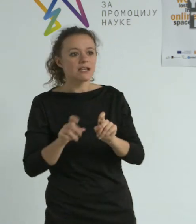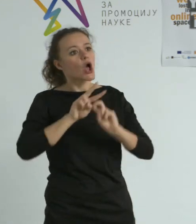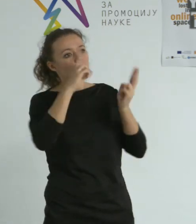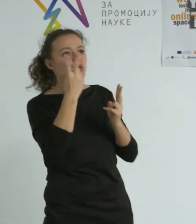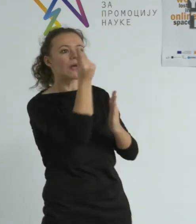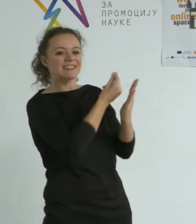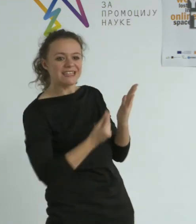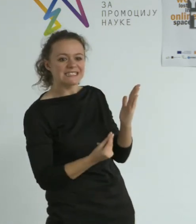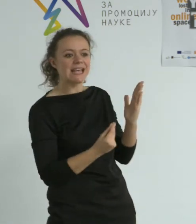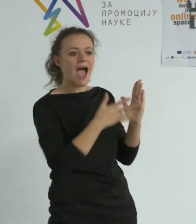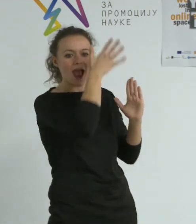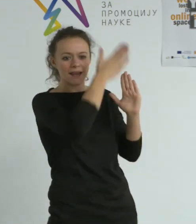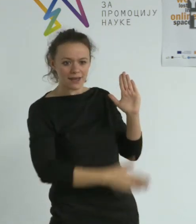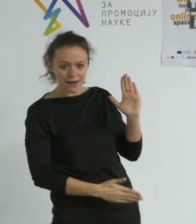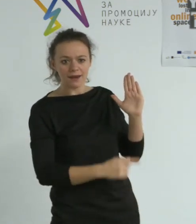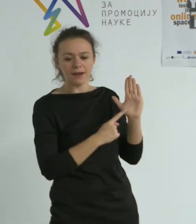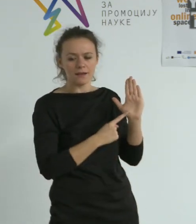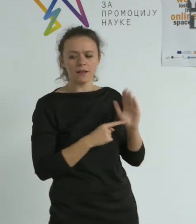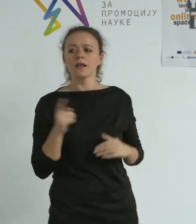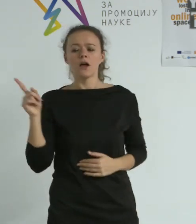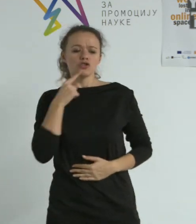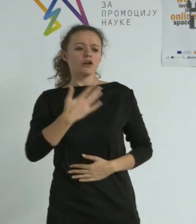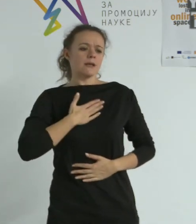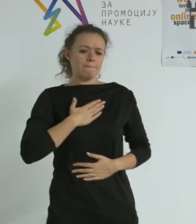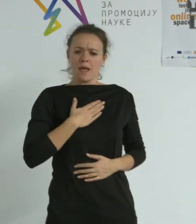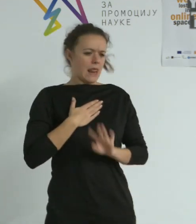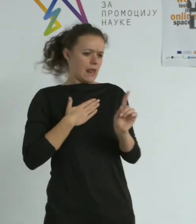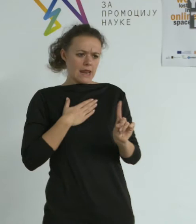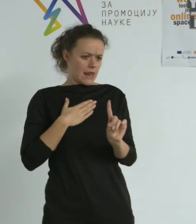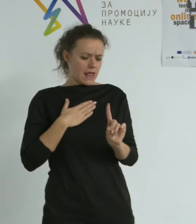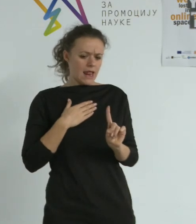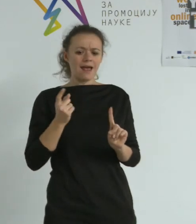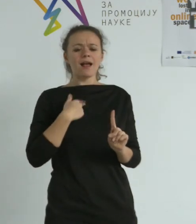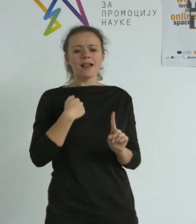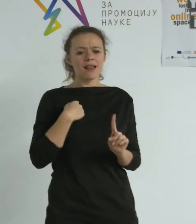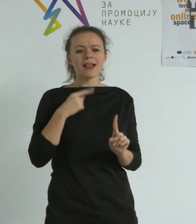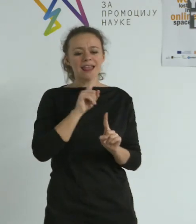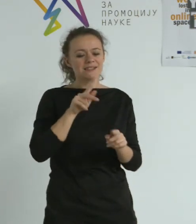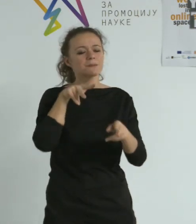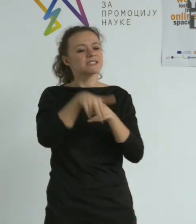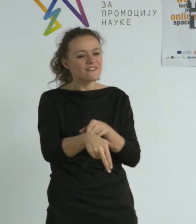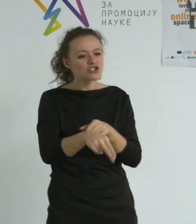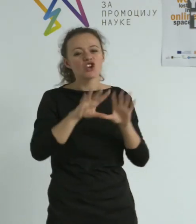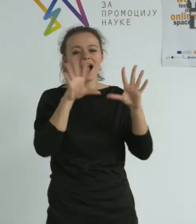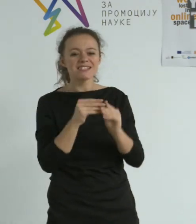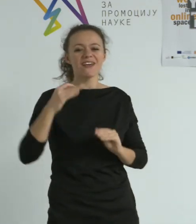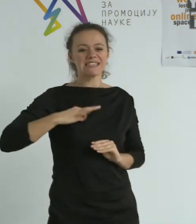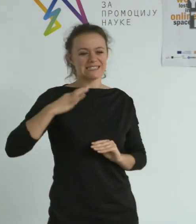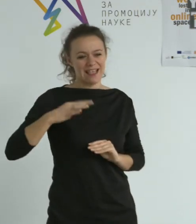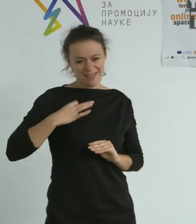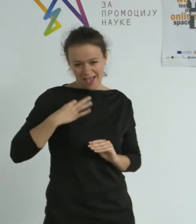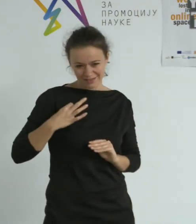assignments? No, for me, no. Even I didn't finish all the assignments